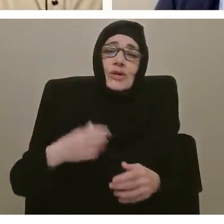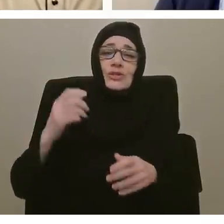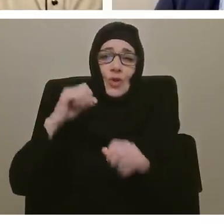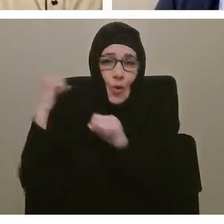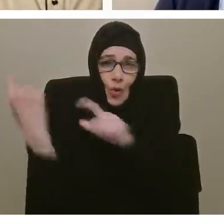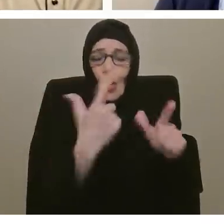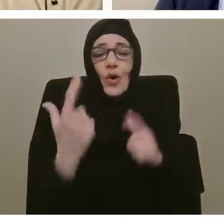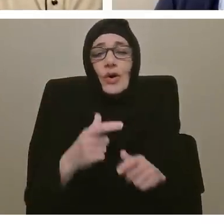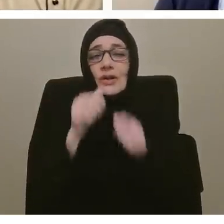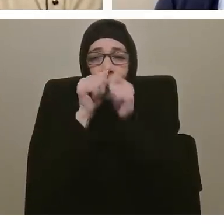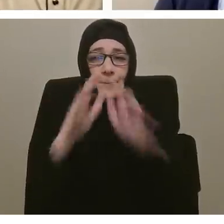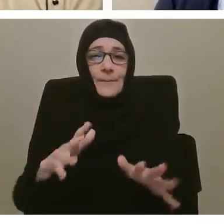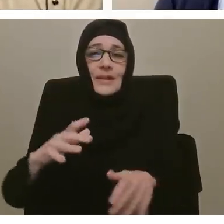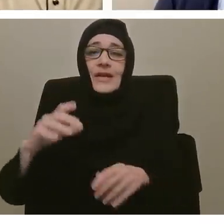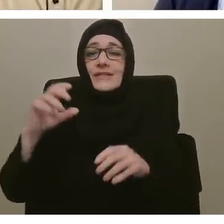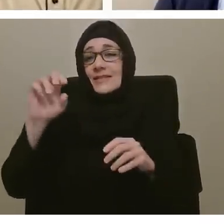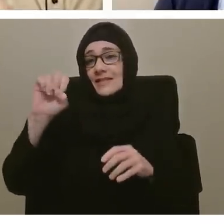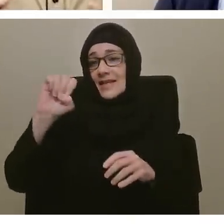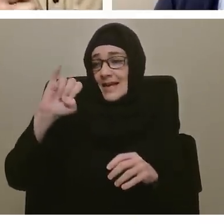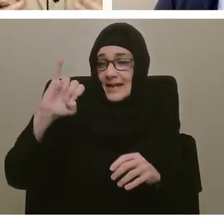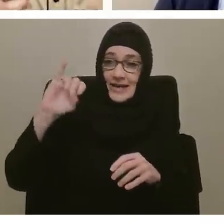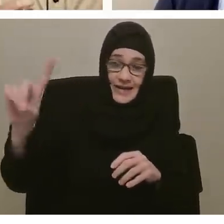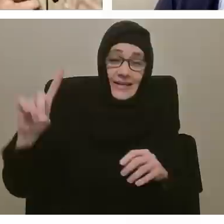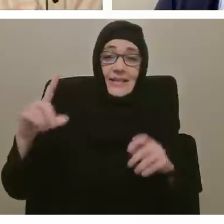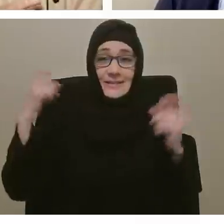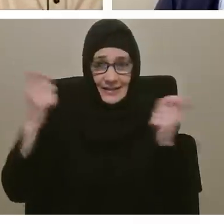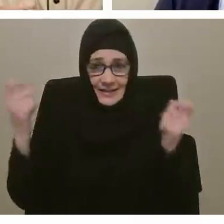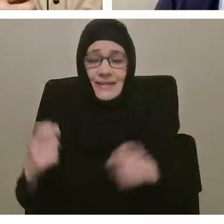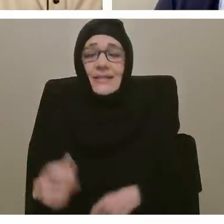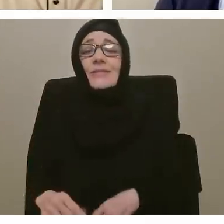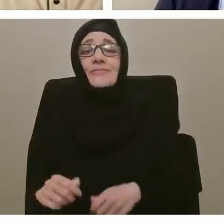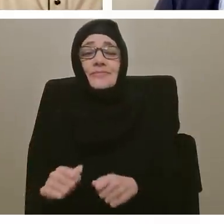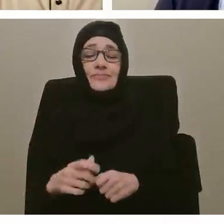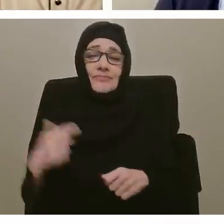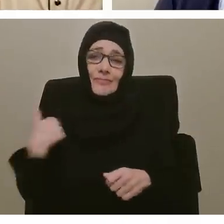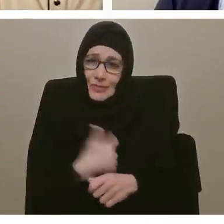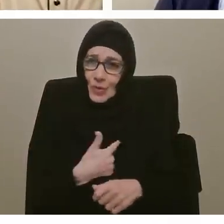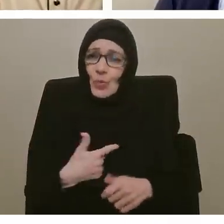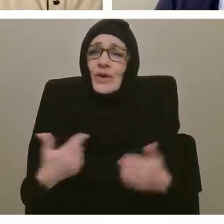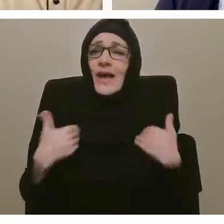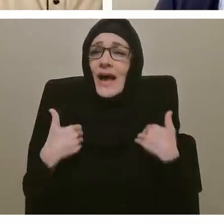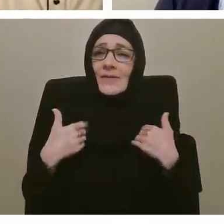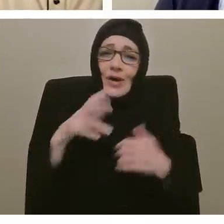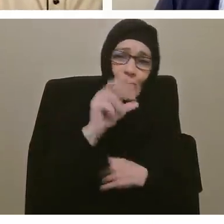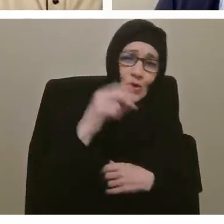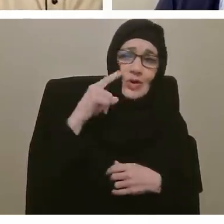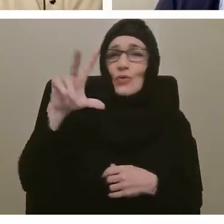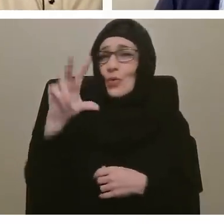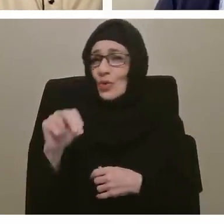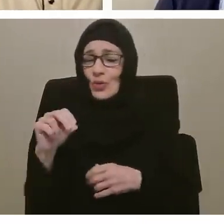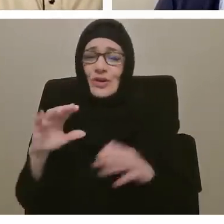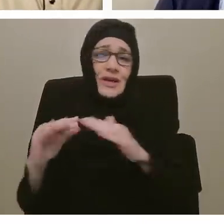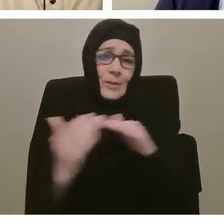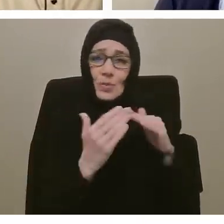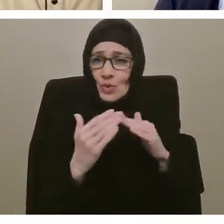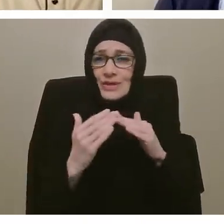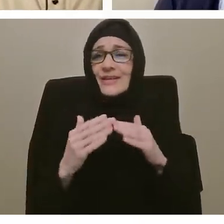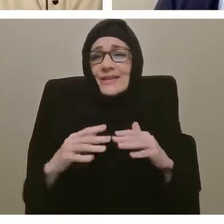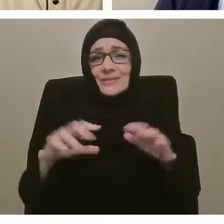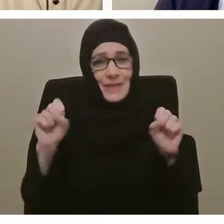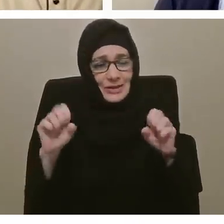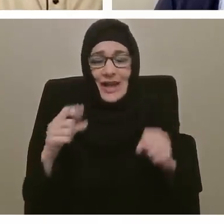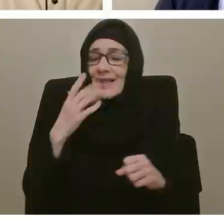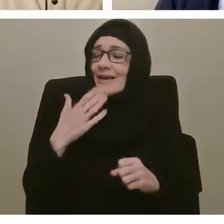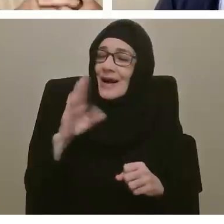say jazakumullah khairan together for everyone that's been tuning in. We formed the little Qur'an 30 for 30 community, alhamdulillah, mashallah, that's been here all the time. And we